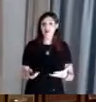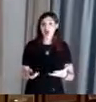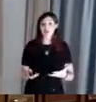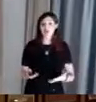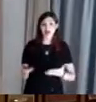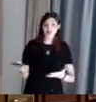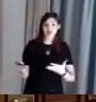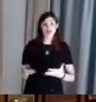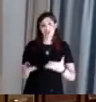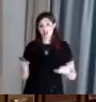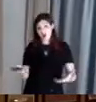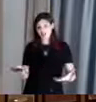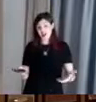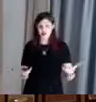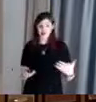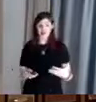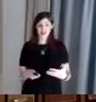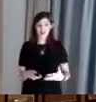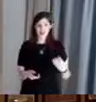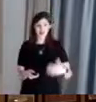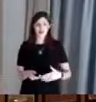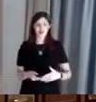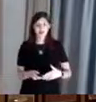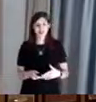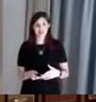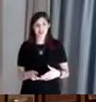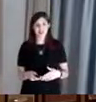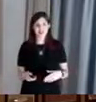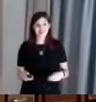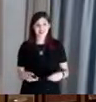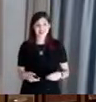being adopted by traditional and online publications. But you